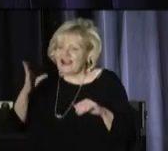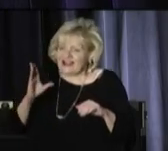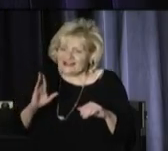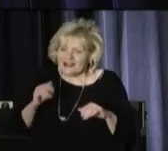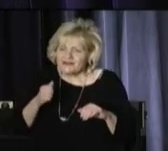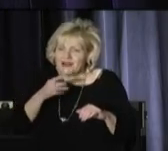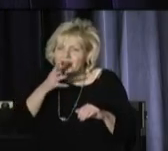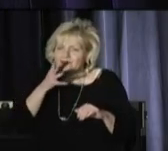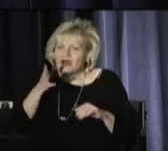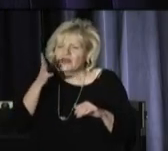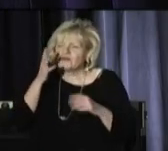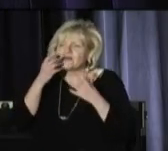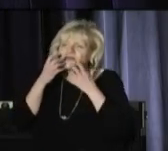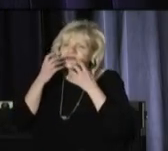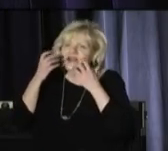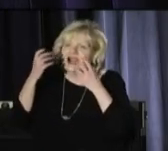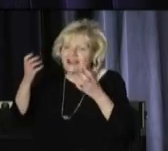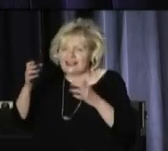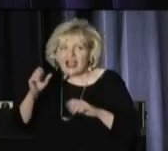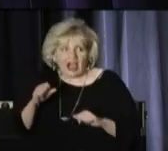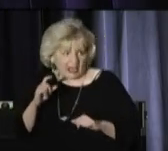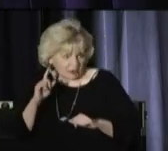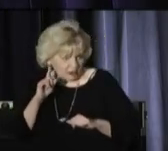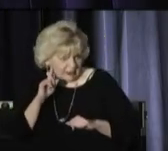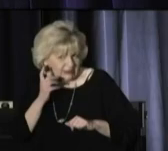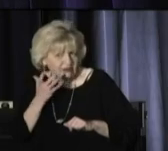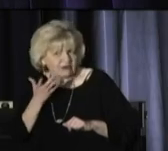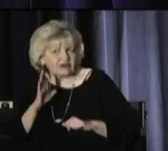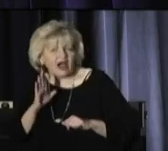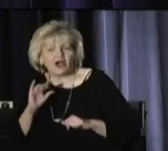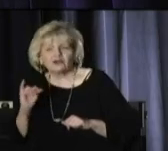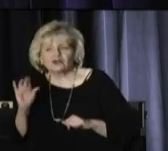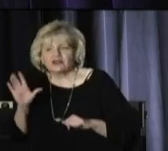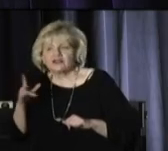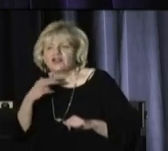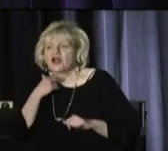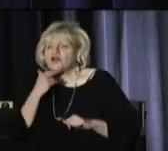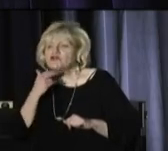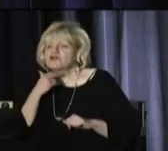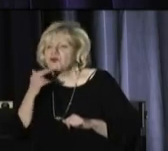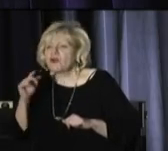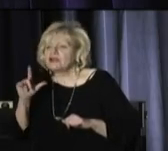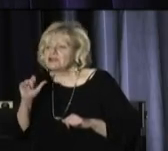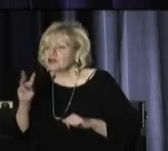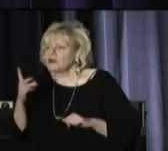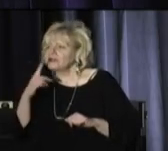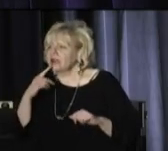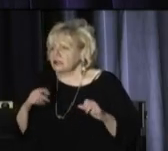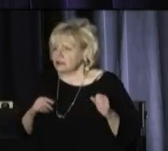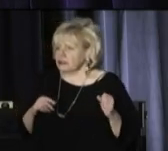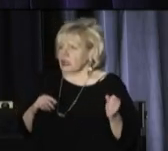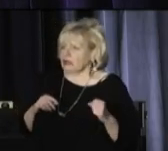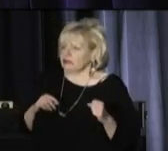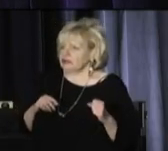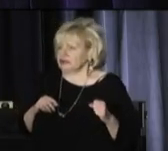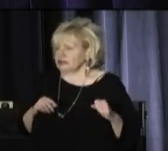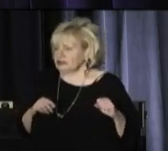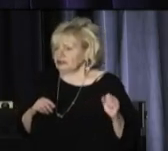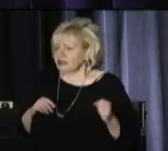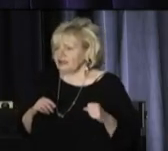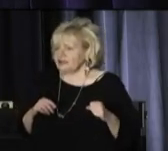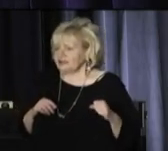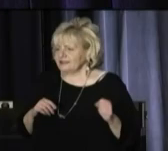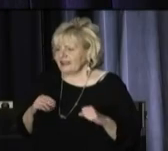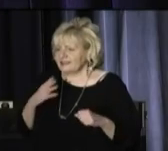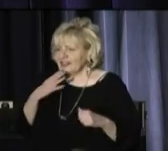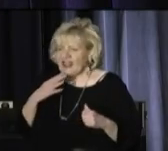would cry. I could hear God too, his voice low and growly saying, yes, yes, yes. Thank